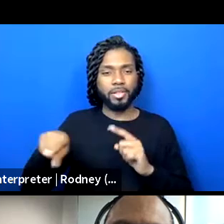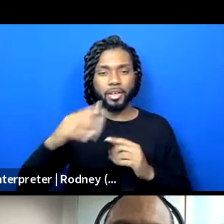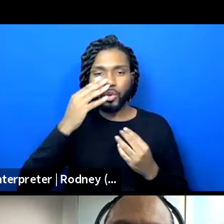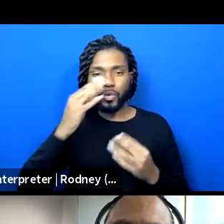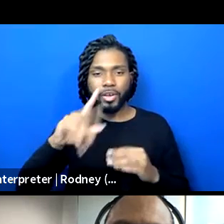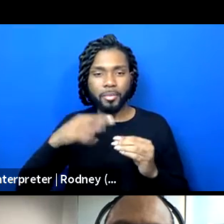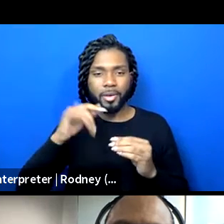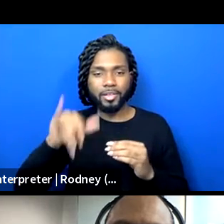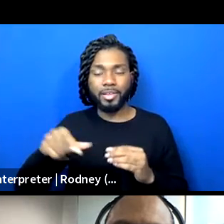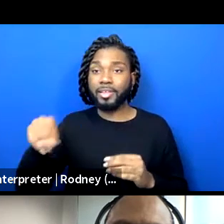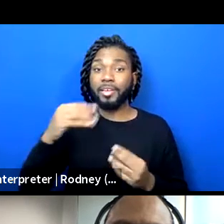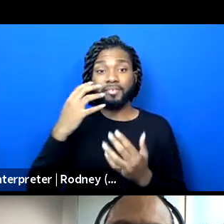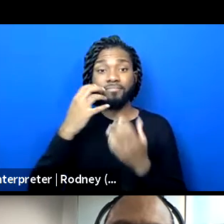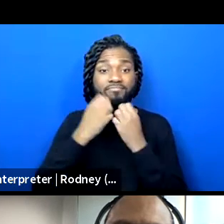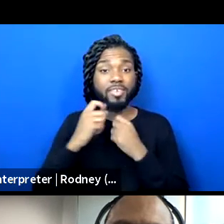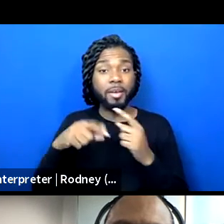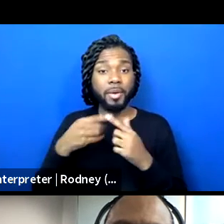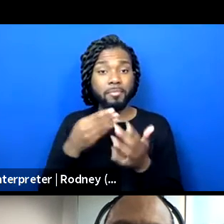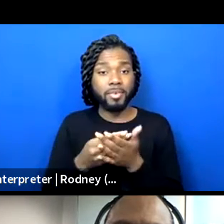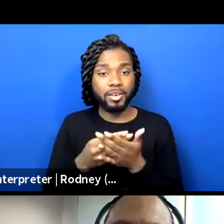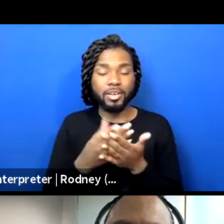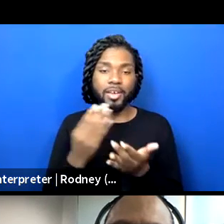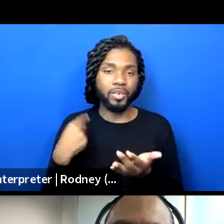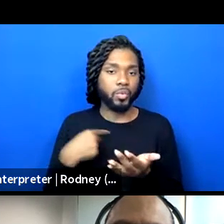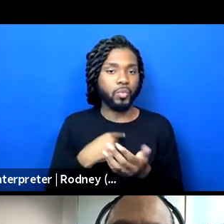this money, and we make money.